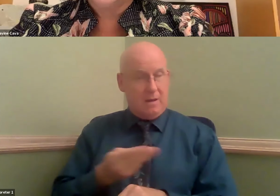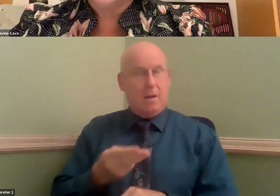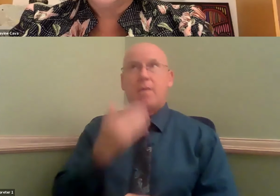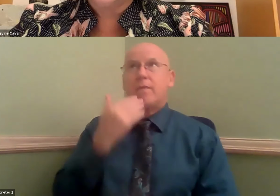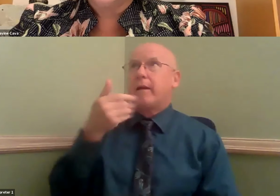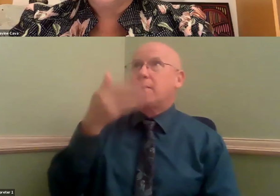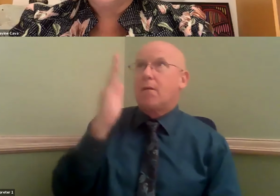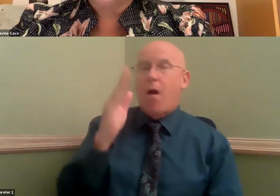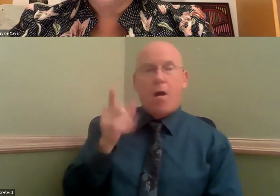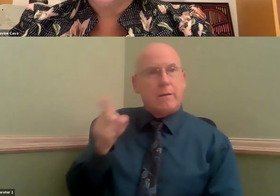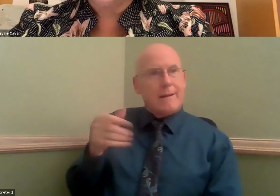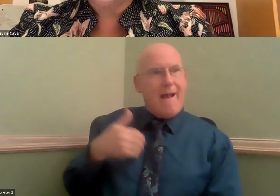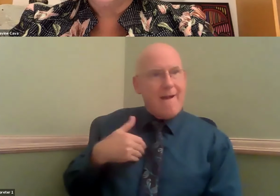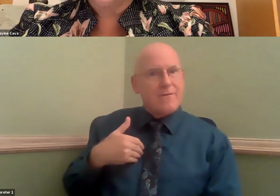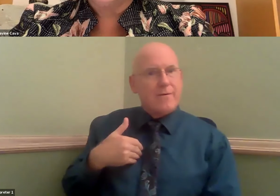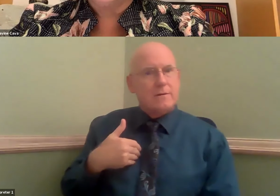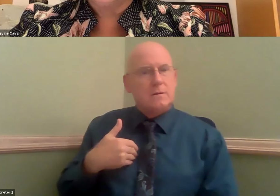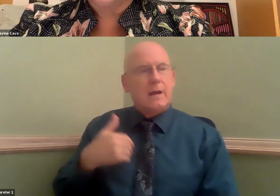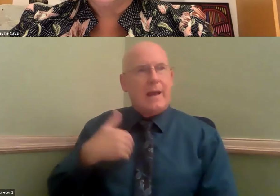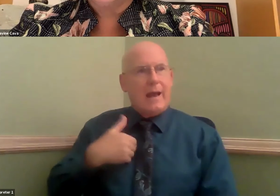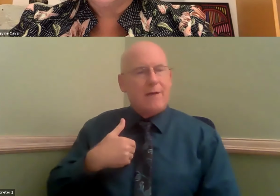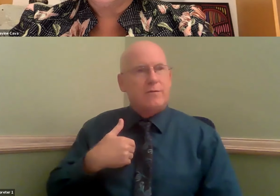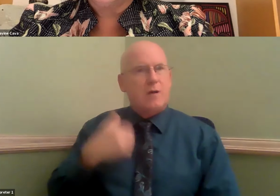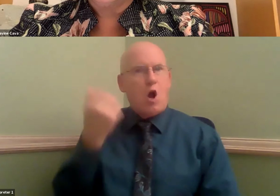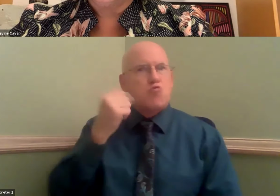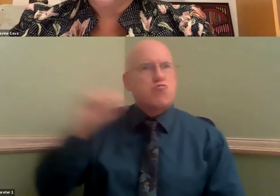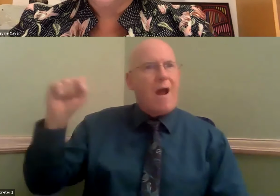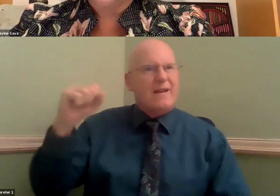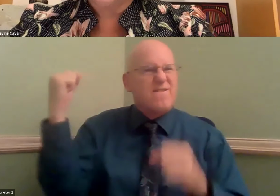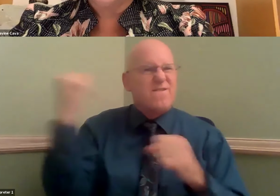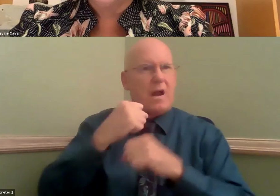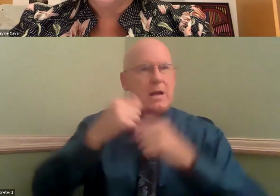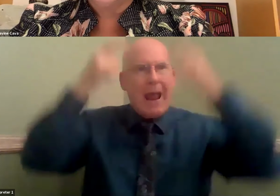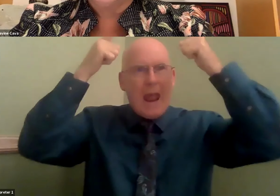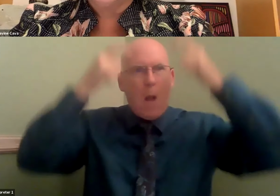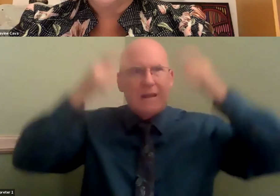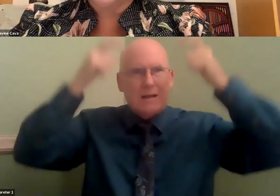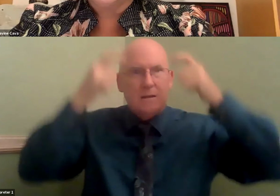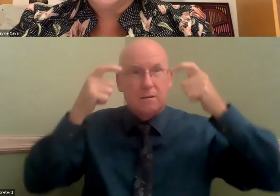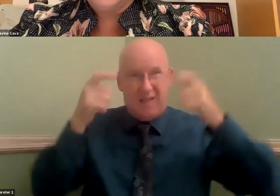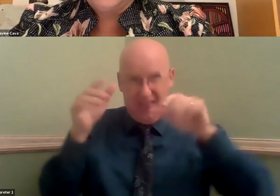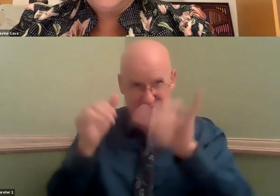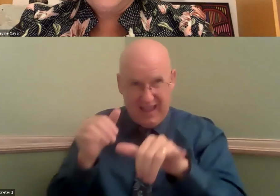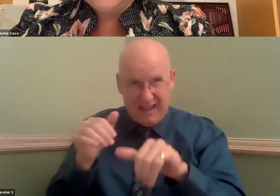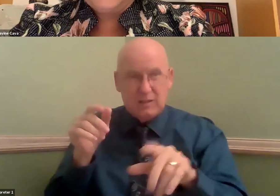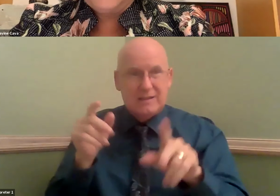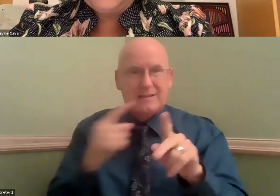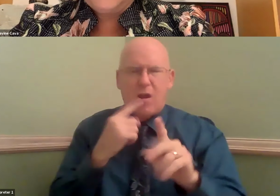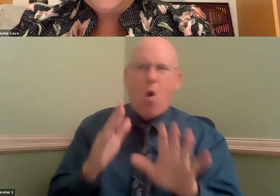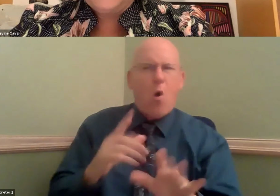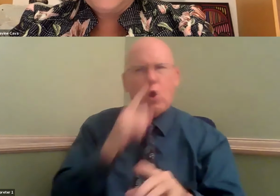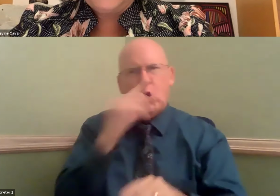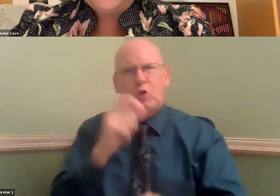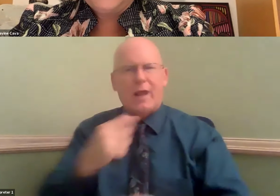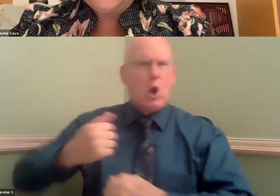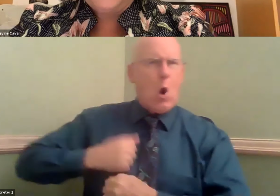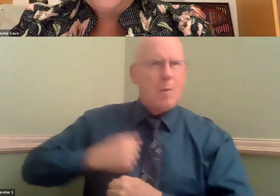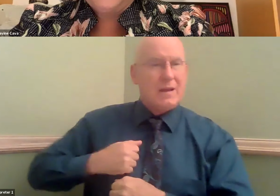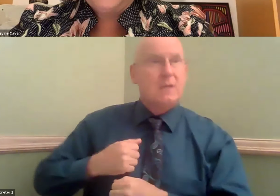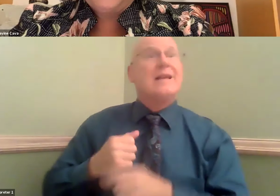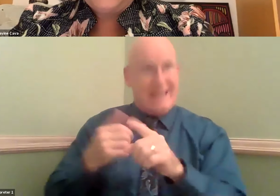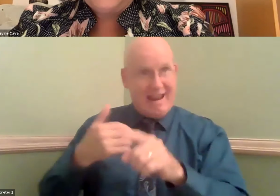he had one of those riot helmets on, the same riot helmet that many people say they shouldn't have because it militarizes our police department,